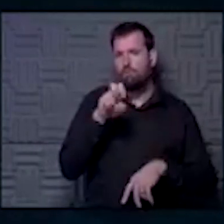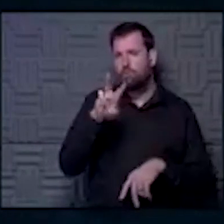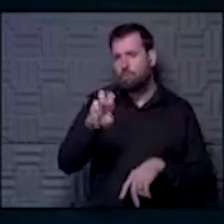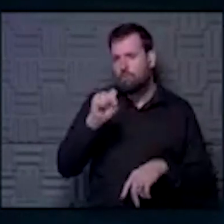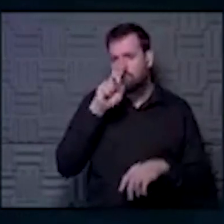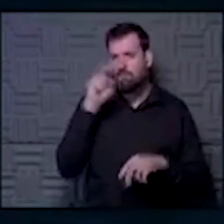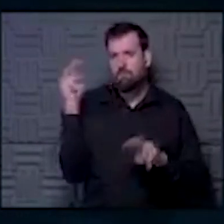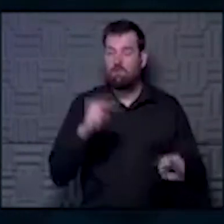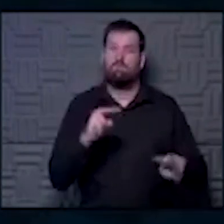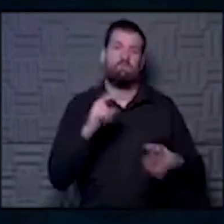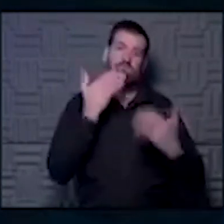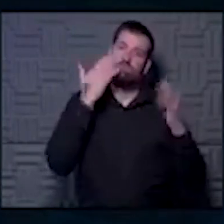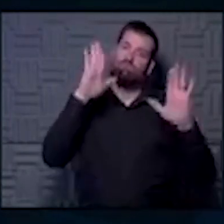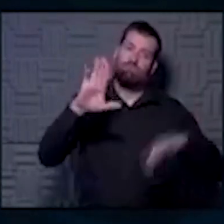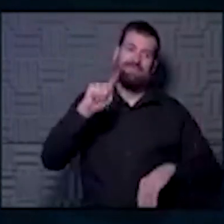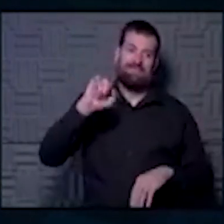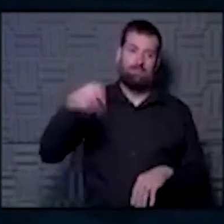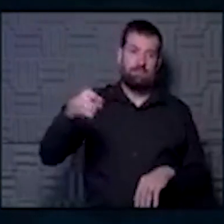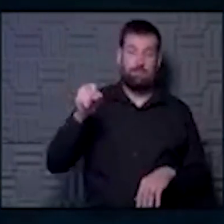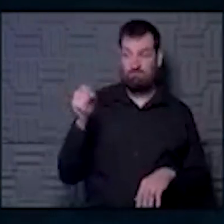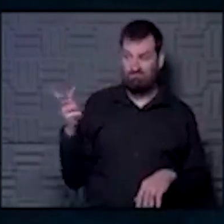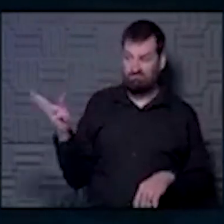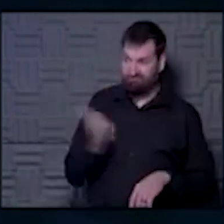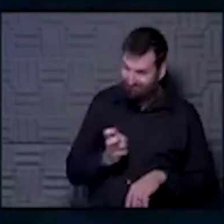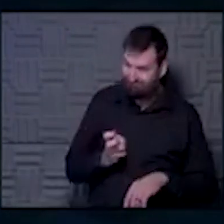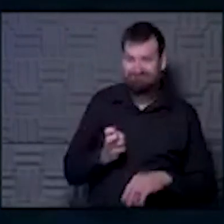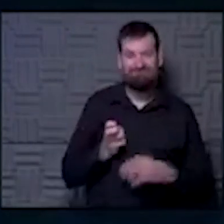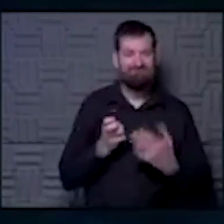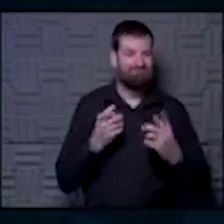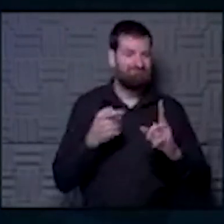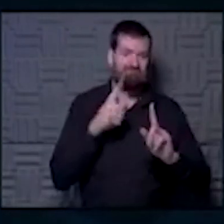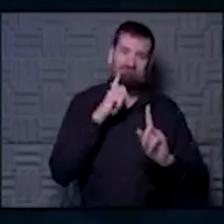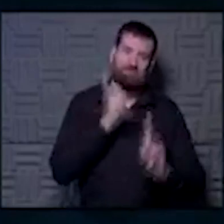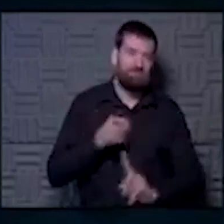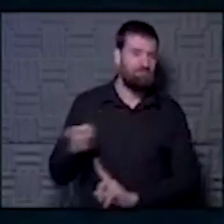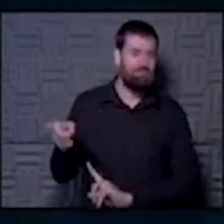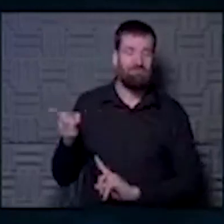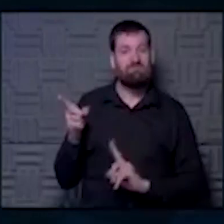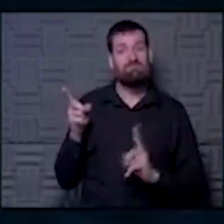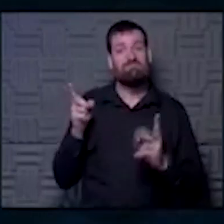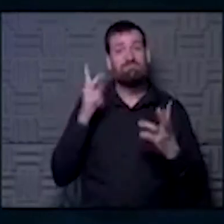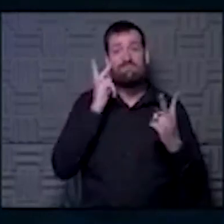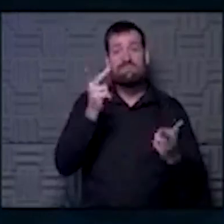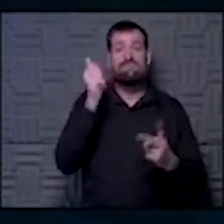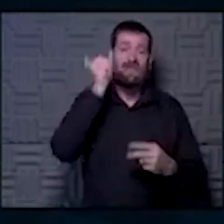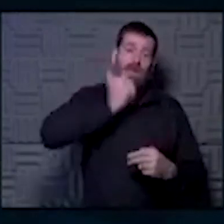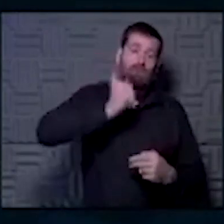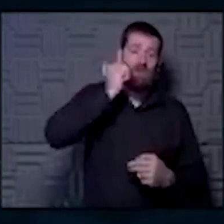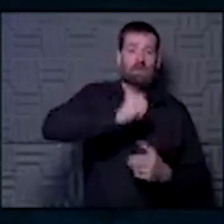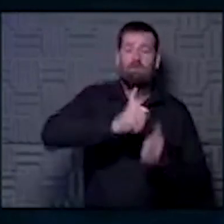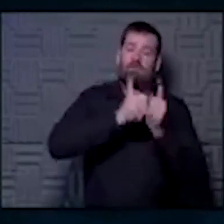consume. These are great tips. We stole them. They're right on target. And they're kind of what we see every day about following those